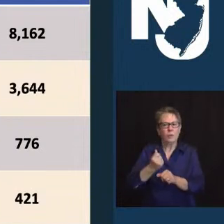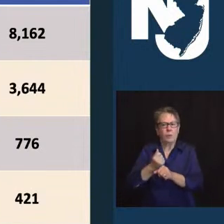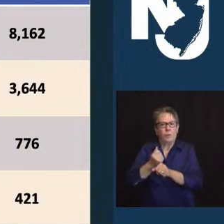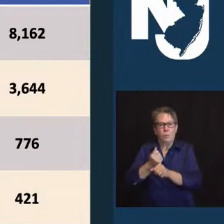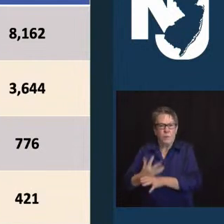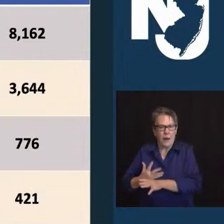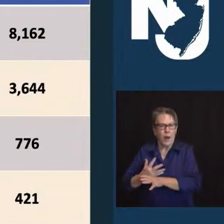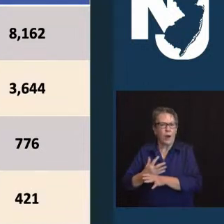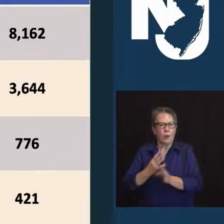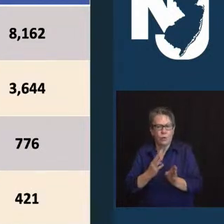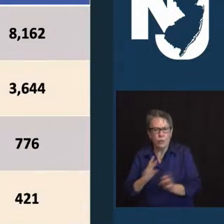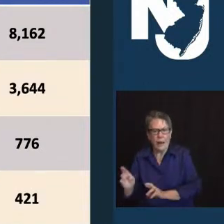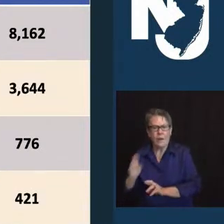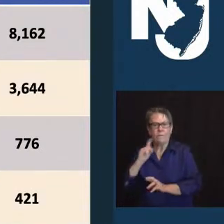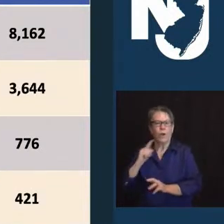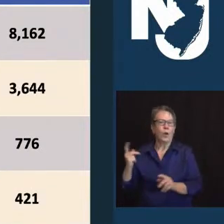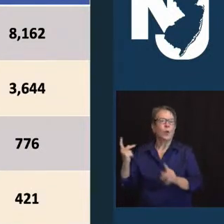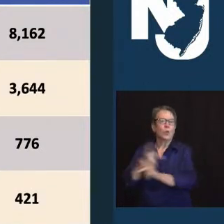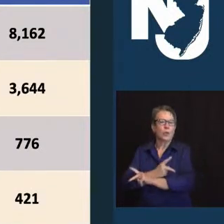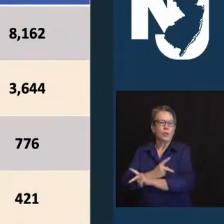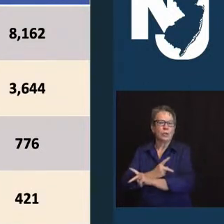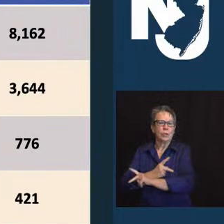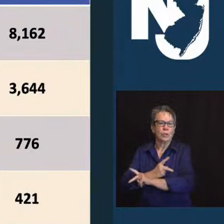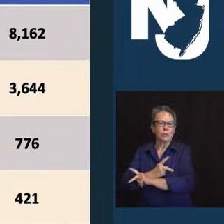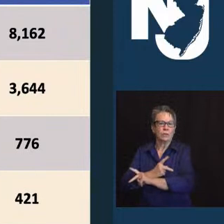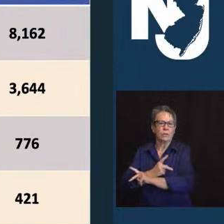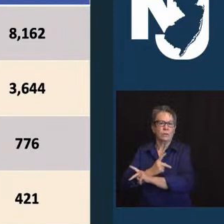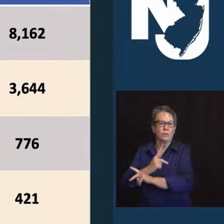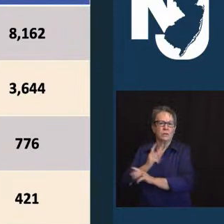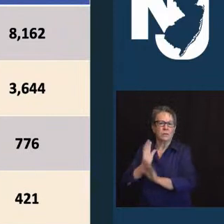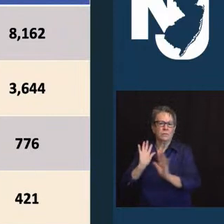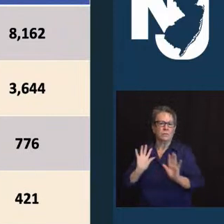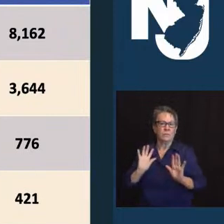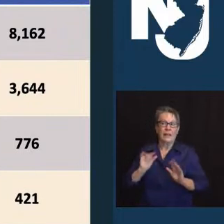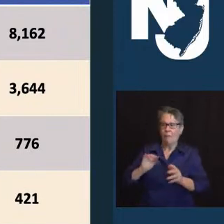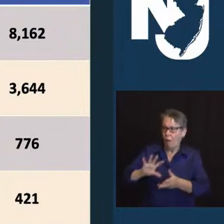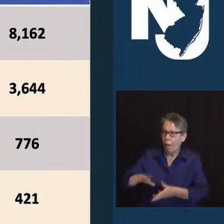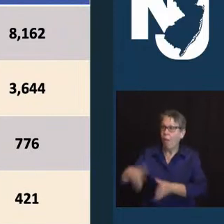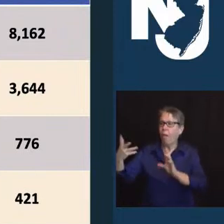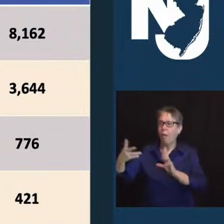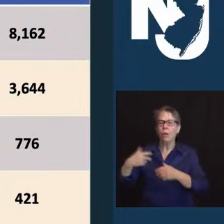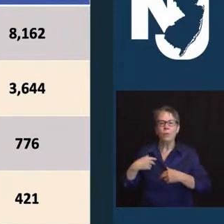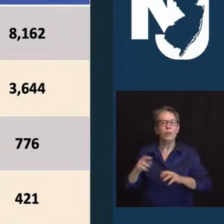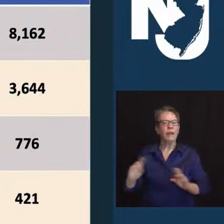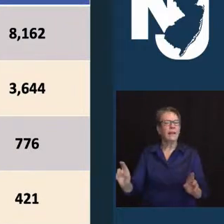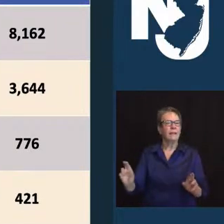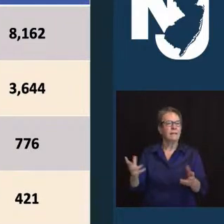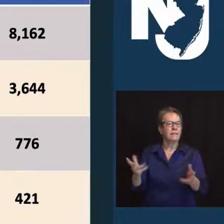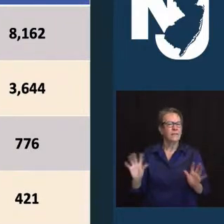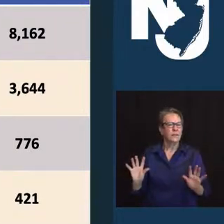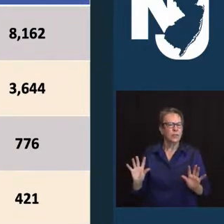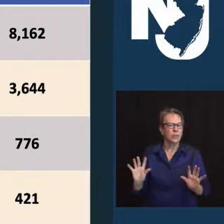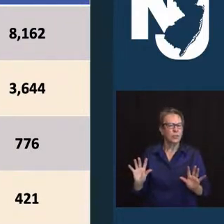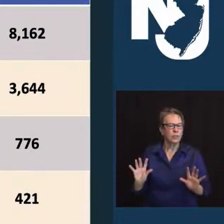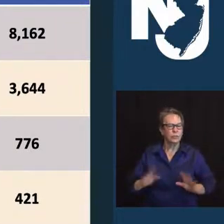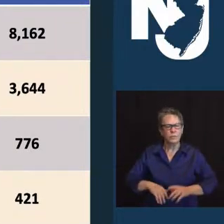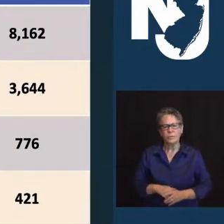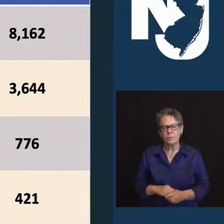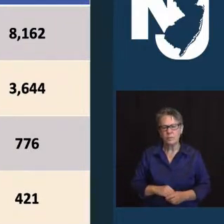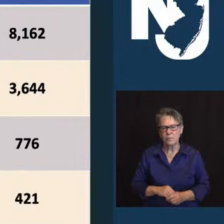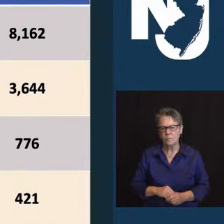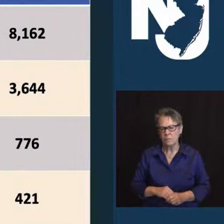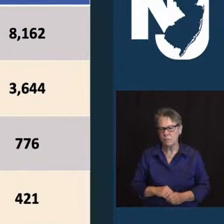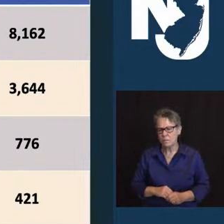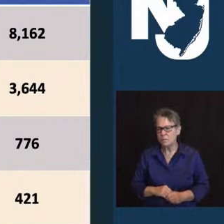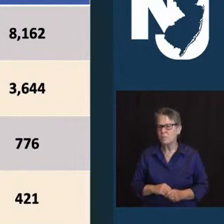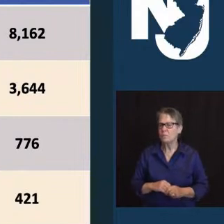does emerge over the coming weeks, that we are fully prepared. However, those preparations do not mean in any sense